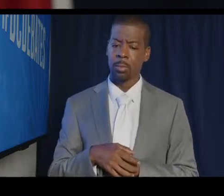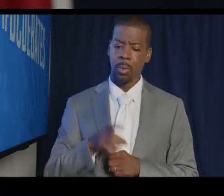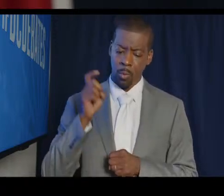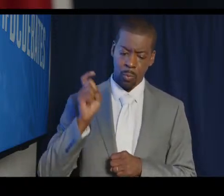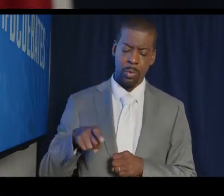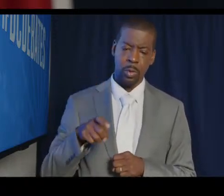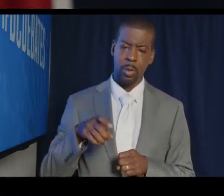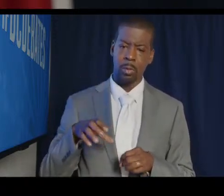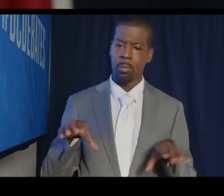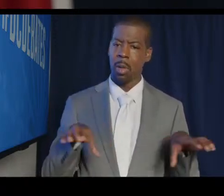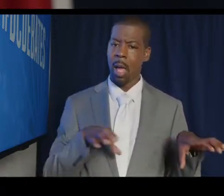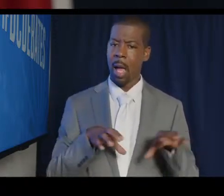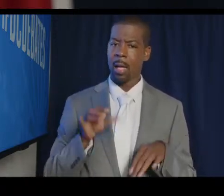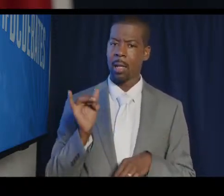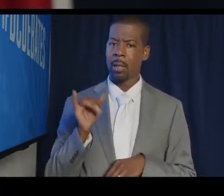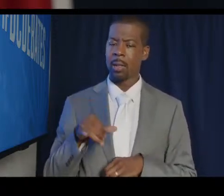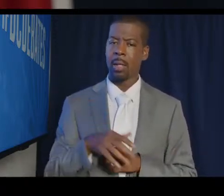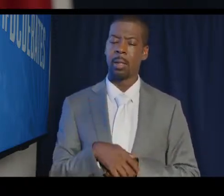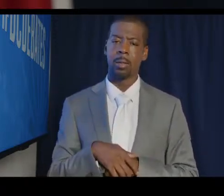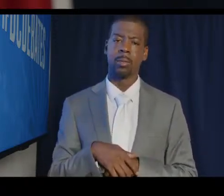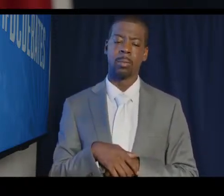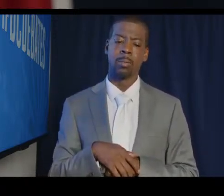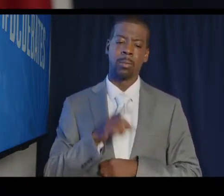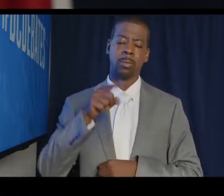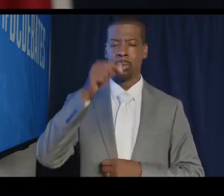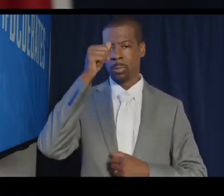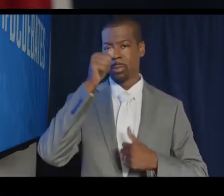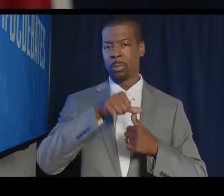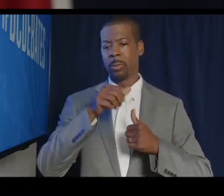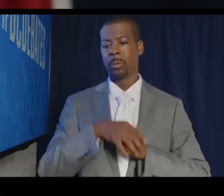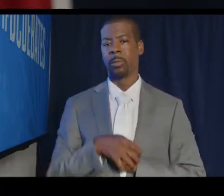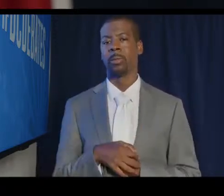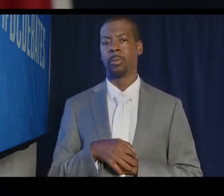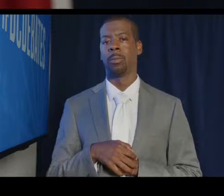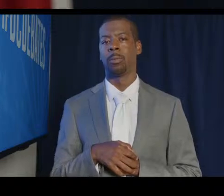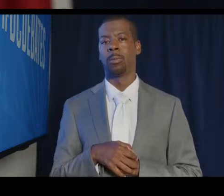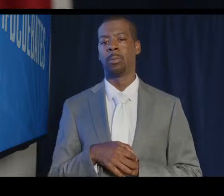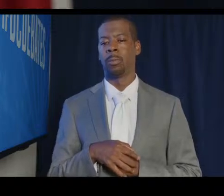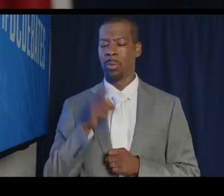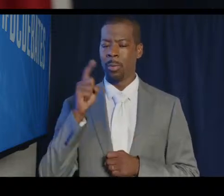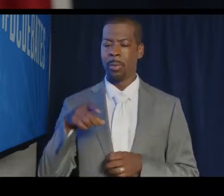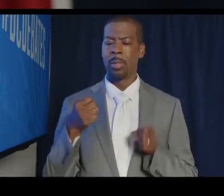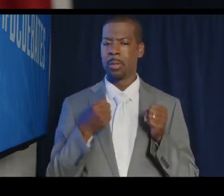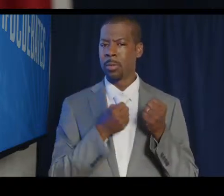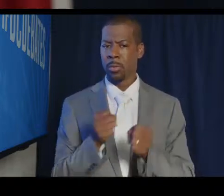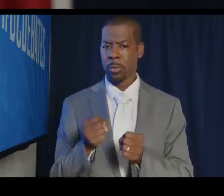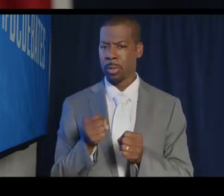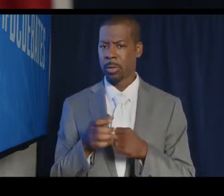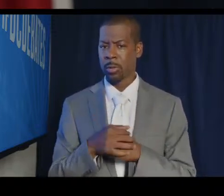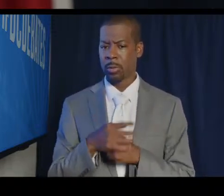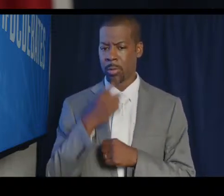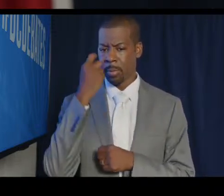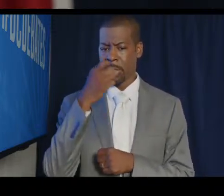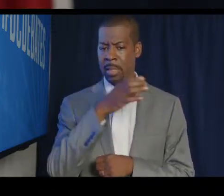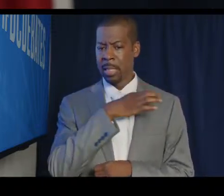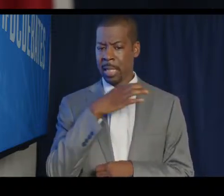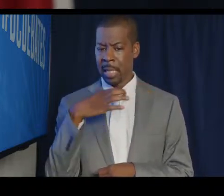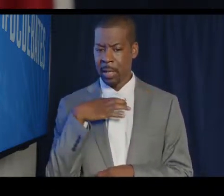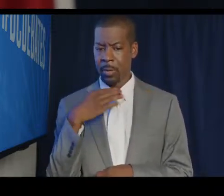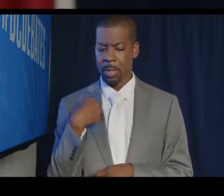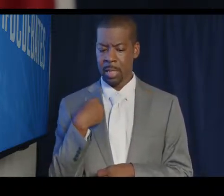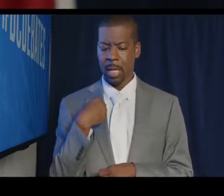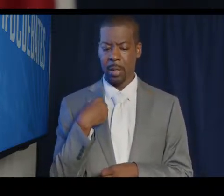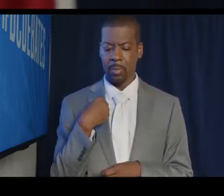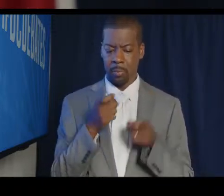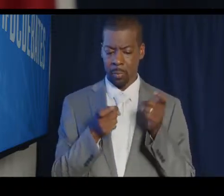to act like it. Now, we have to remember that we have to be strategic because Congress does have oversight over the District of